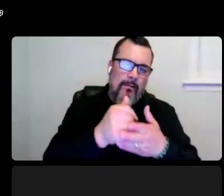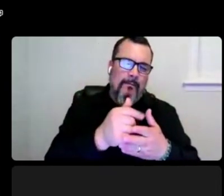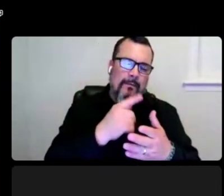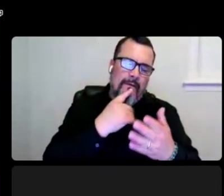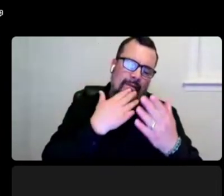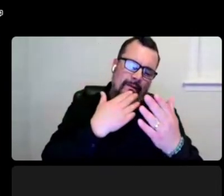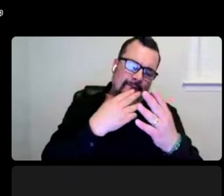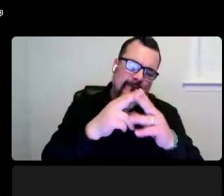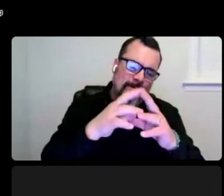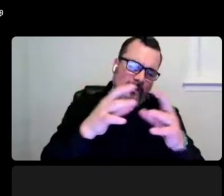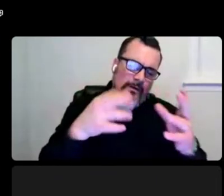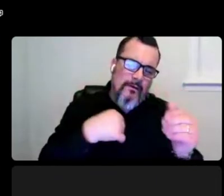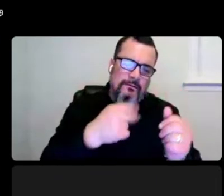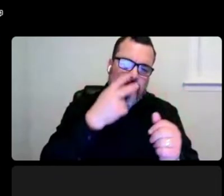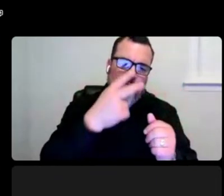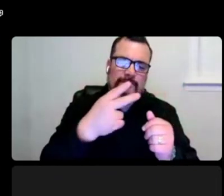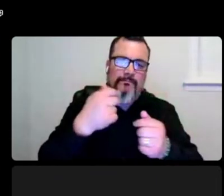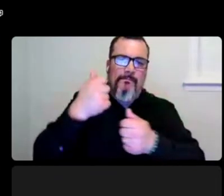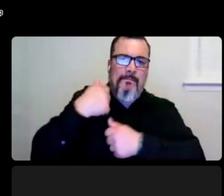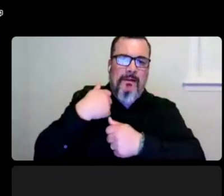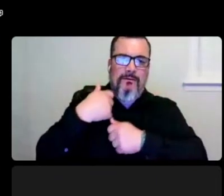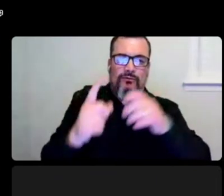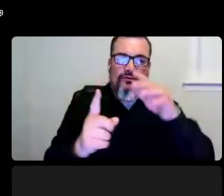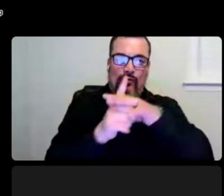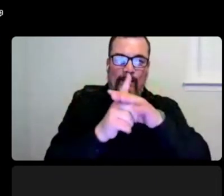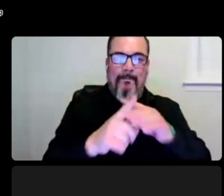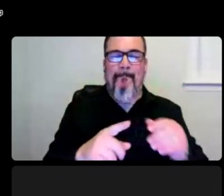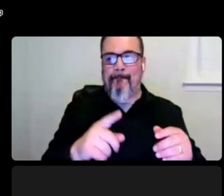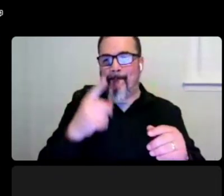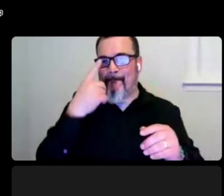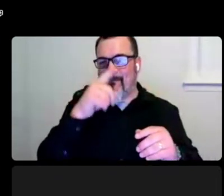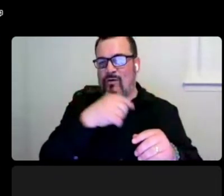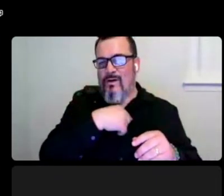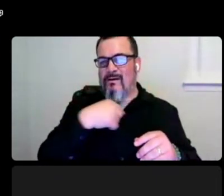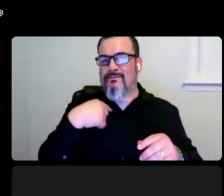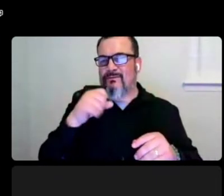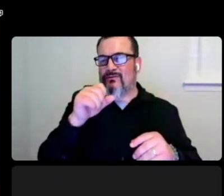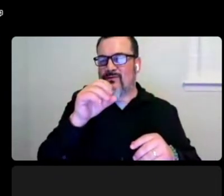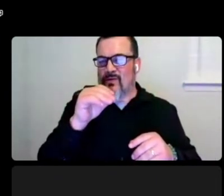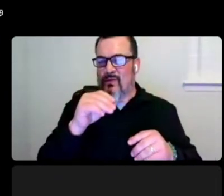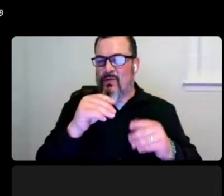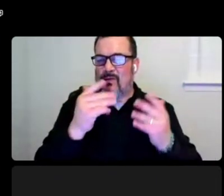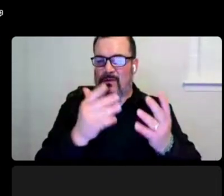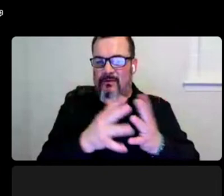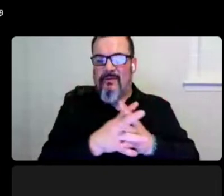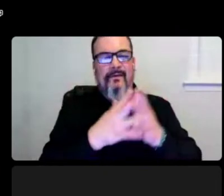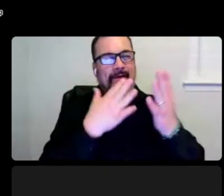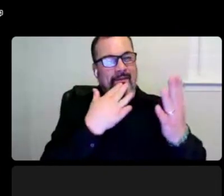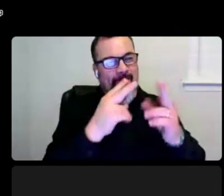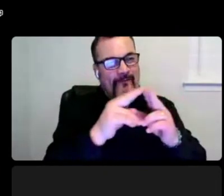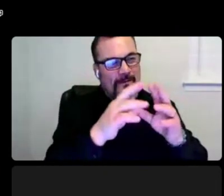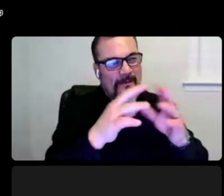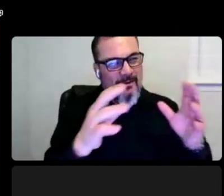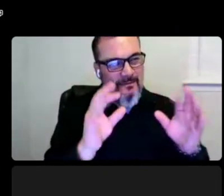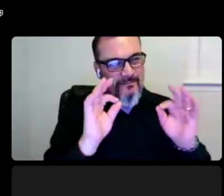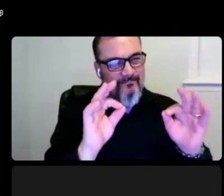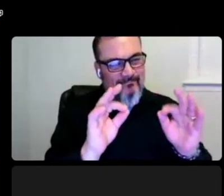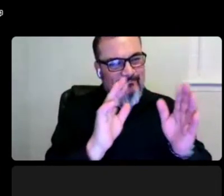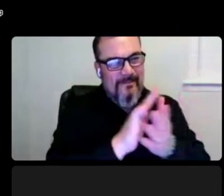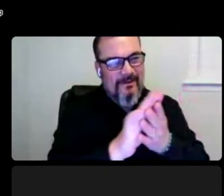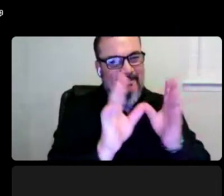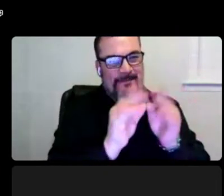very much. I can see that the military has showed up for us. So thank you very much, you guys. It was a good